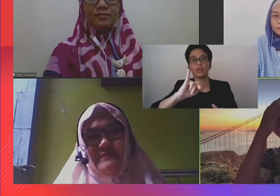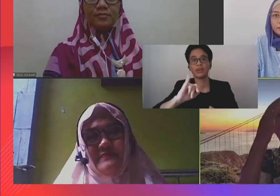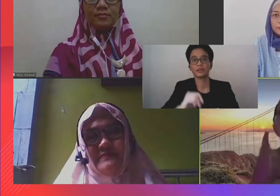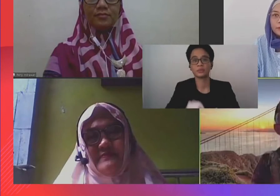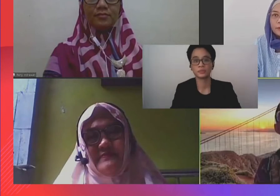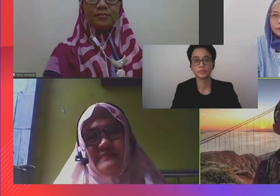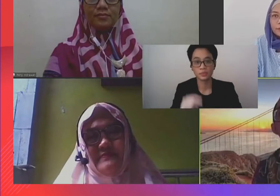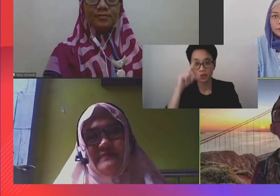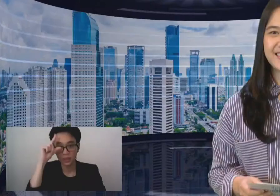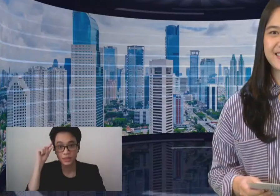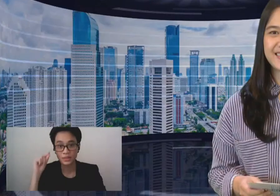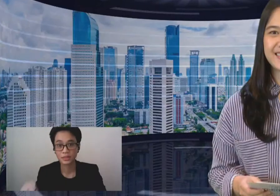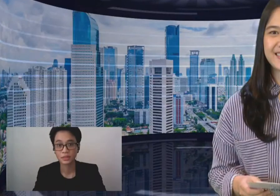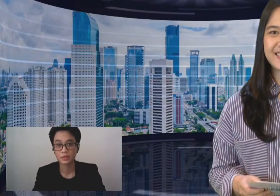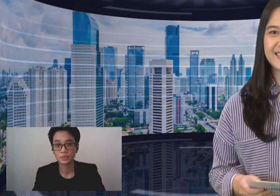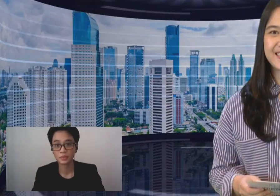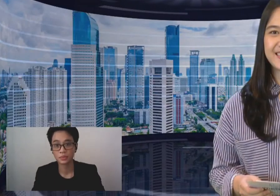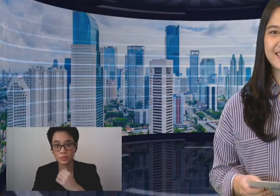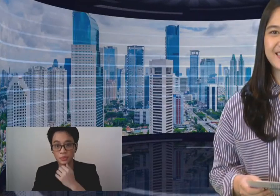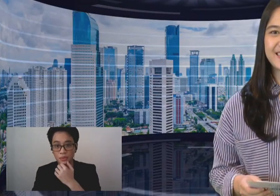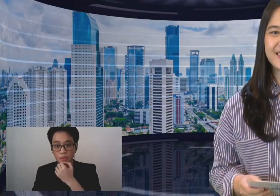Terima kasih.